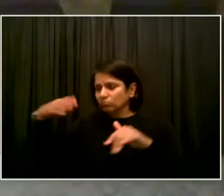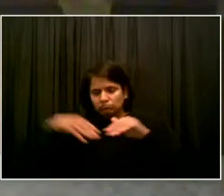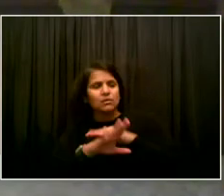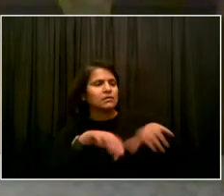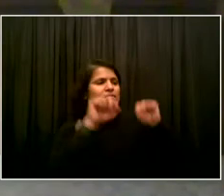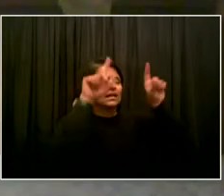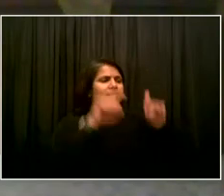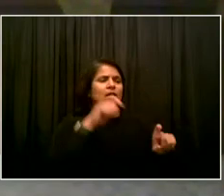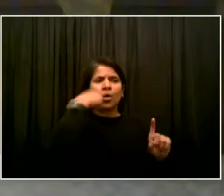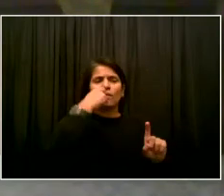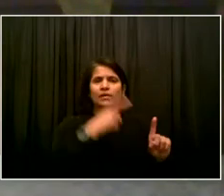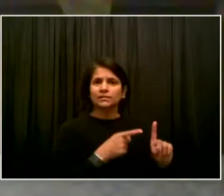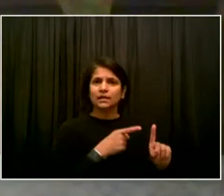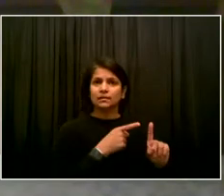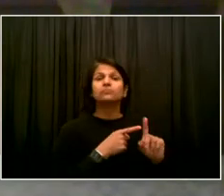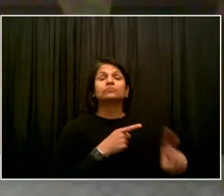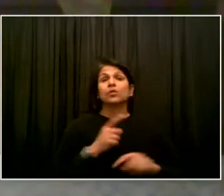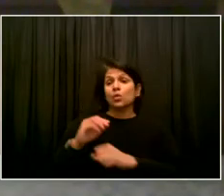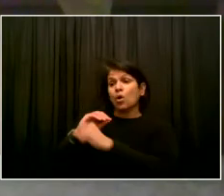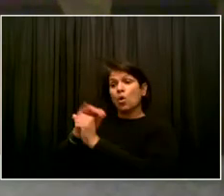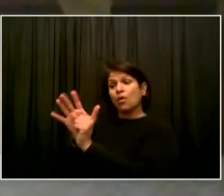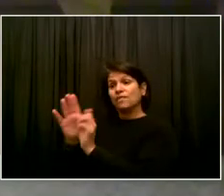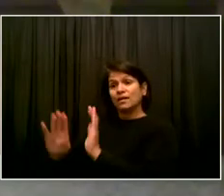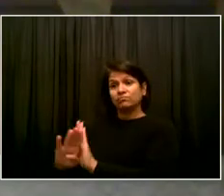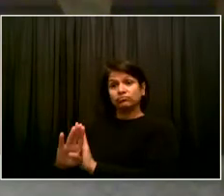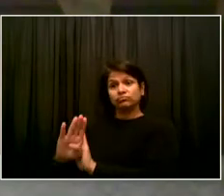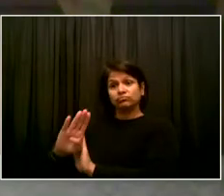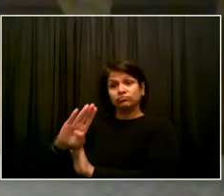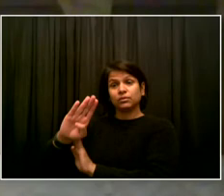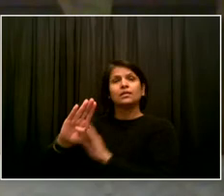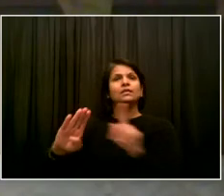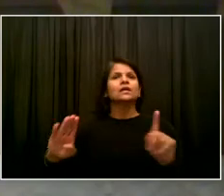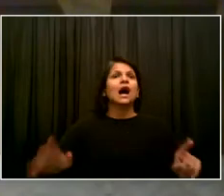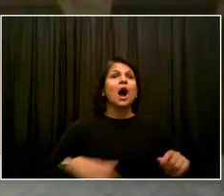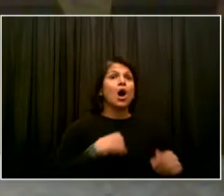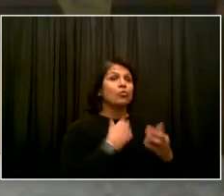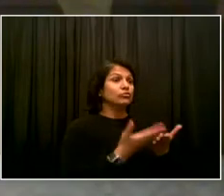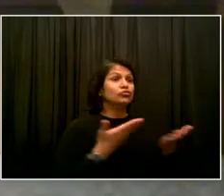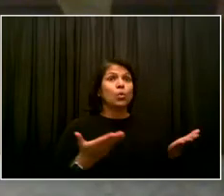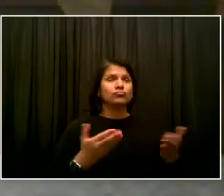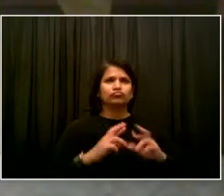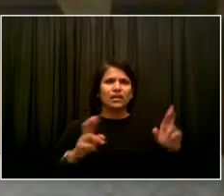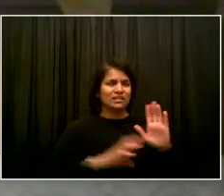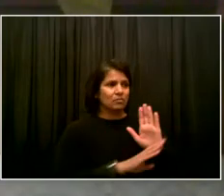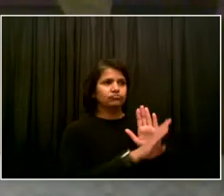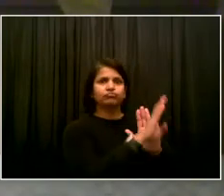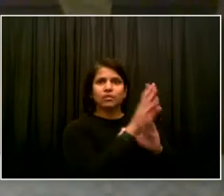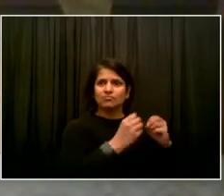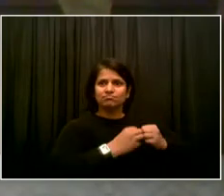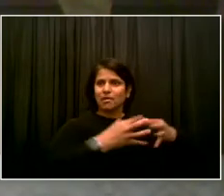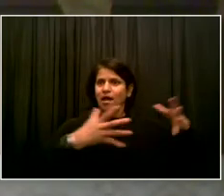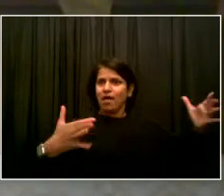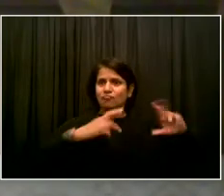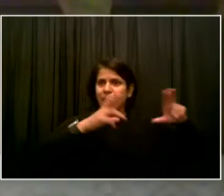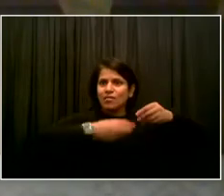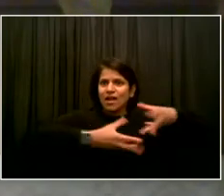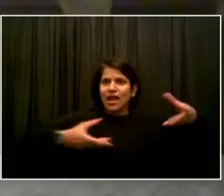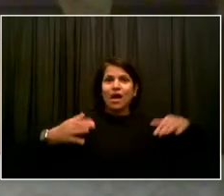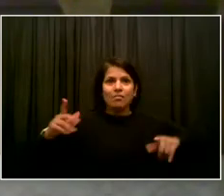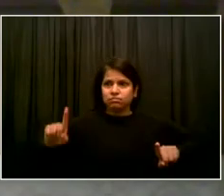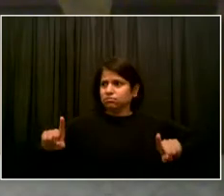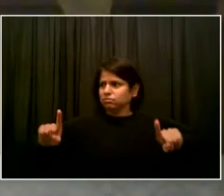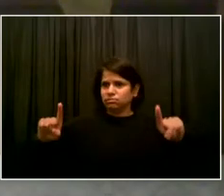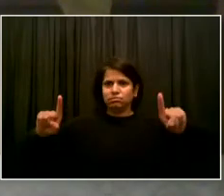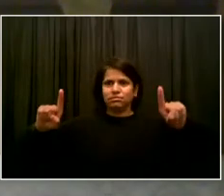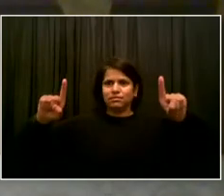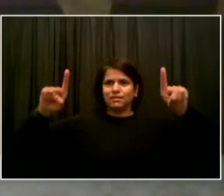surge in resources, because testing and vaccinations are how we beat COVID. There is no